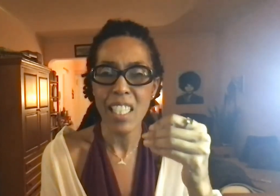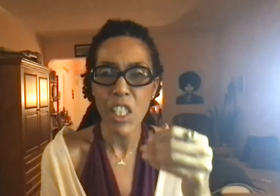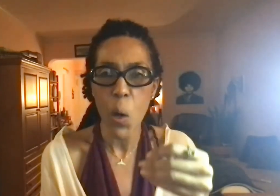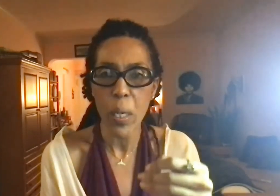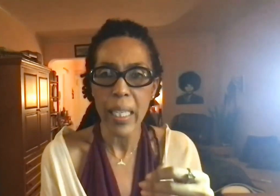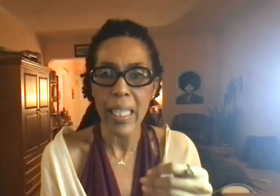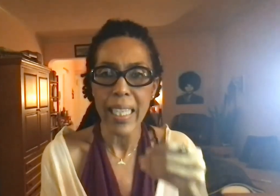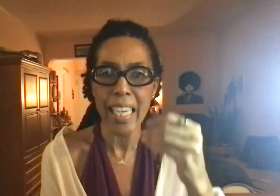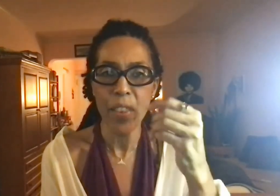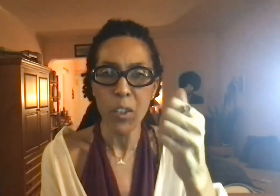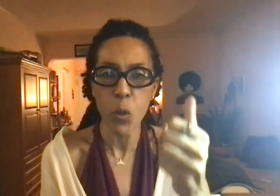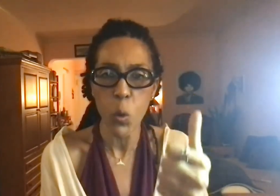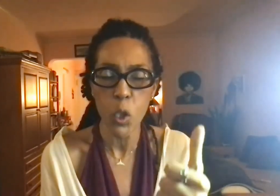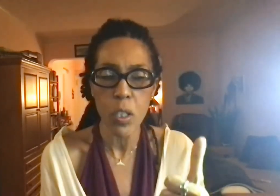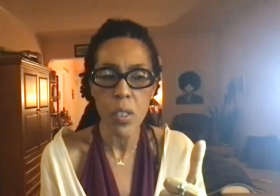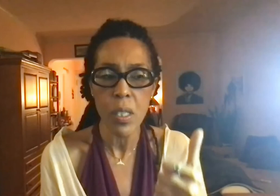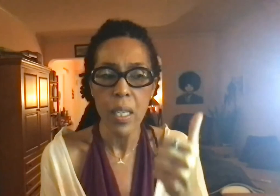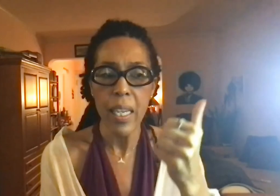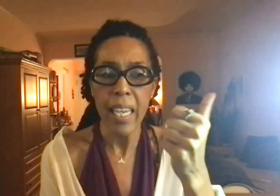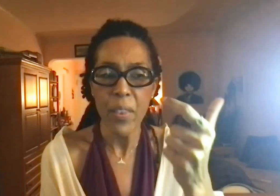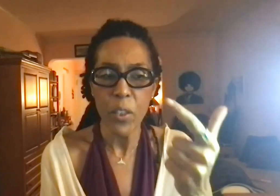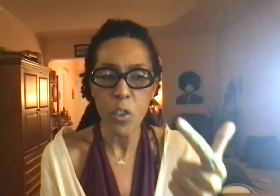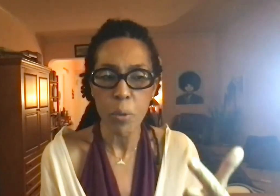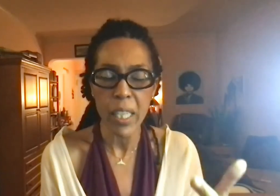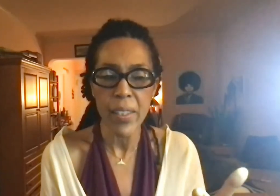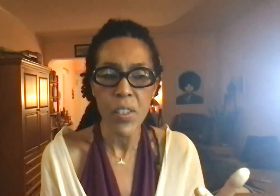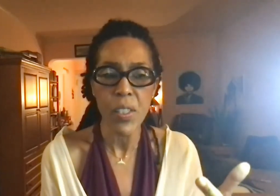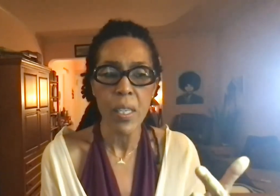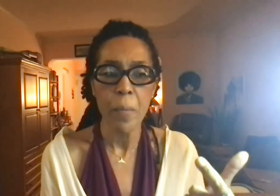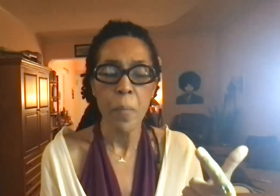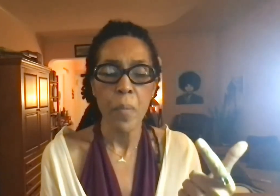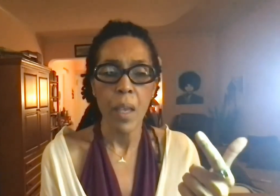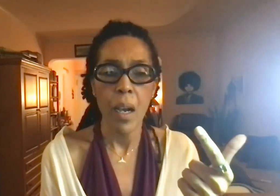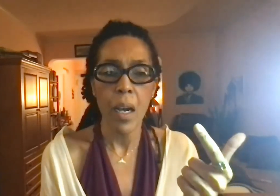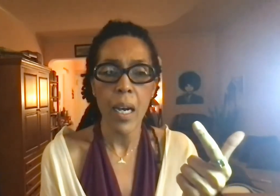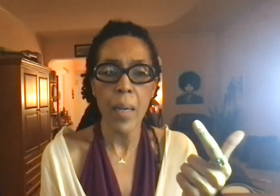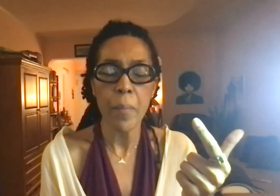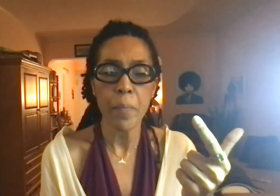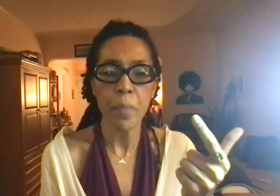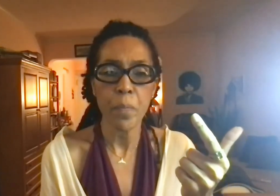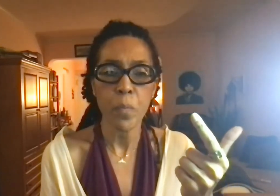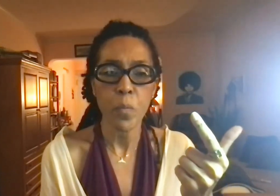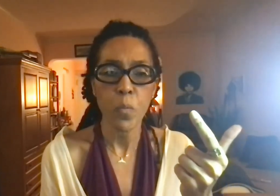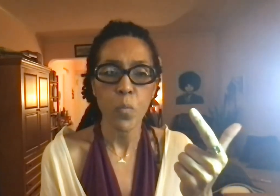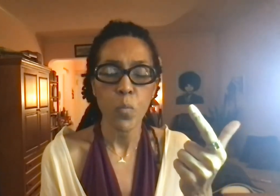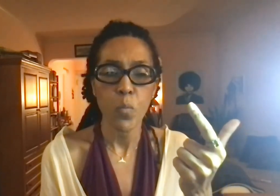radicalized unknowingly in the schools, in the streets,